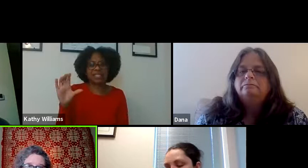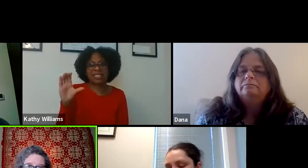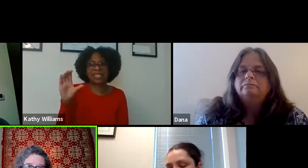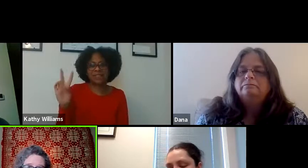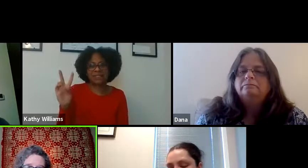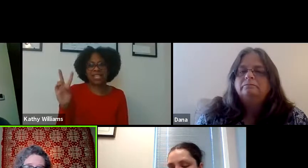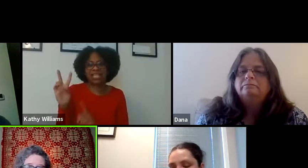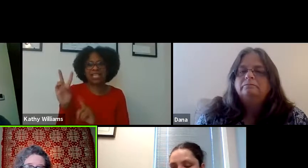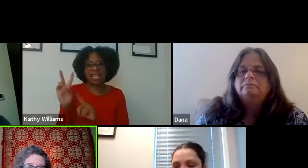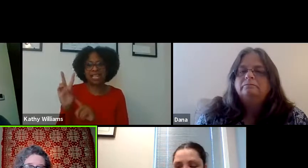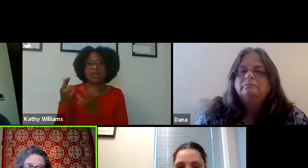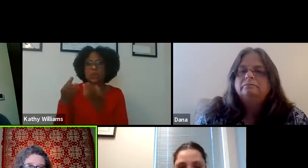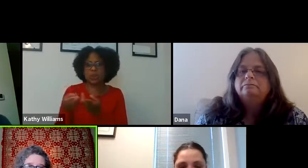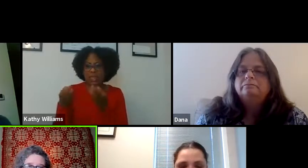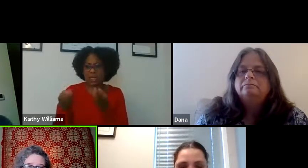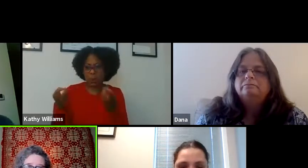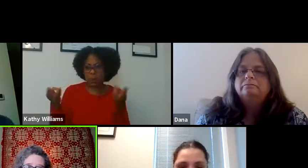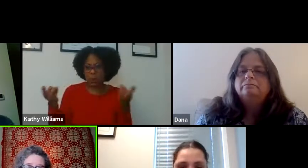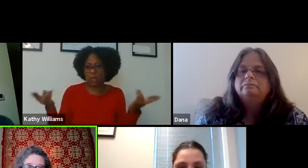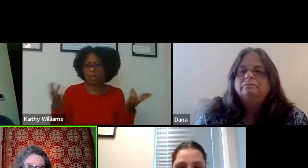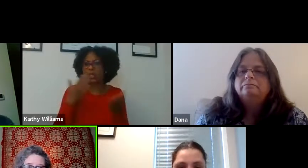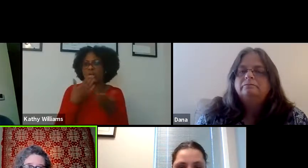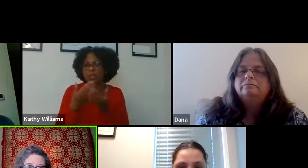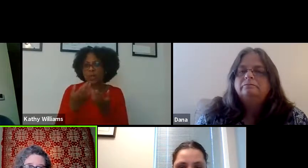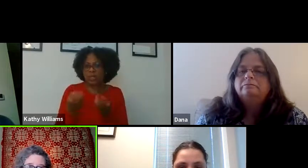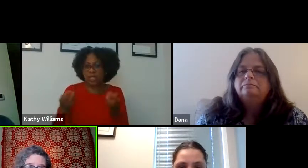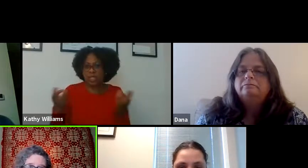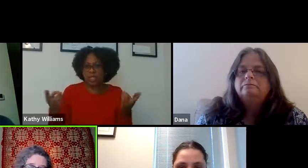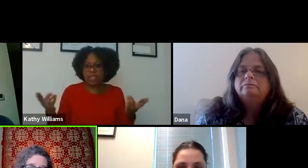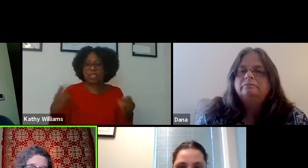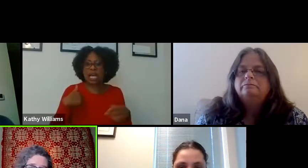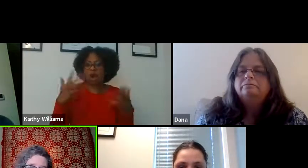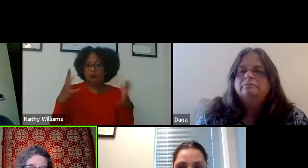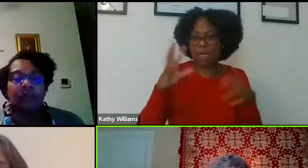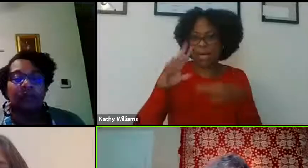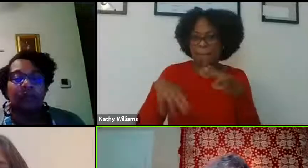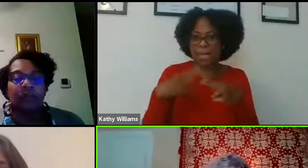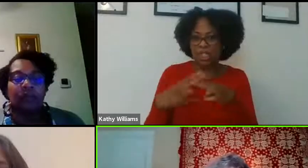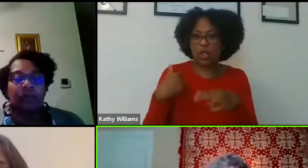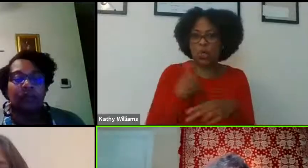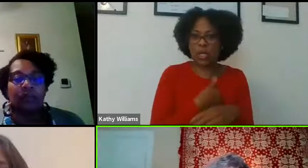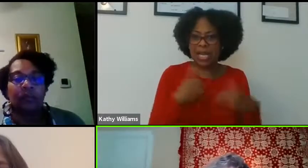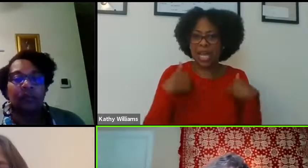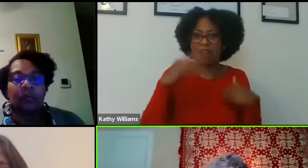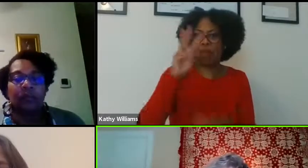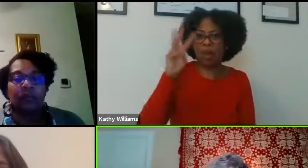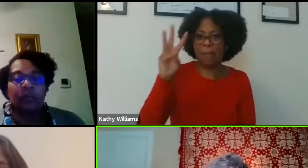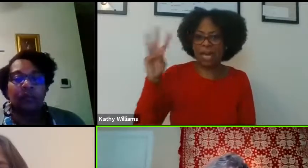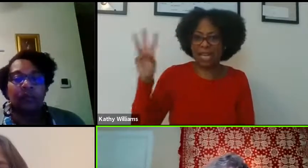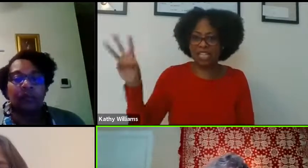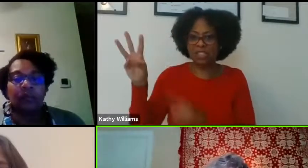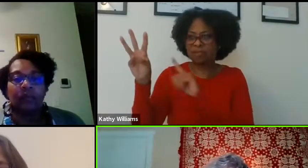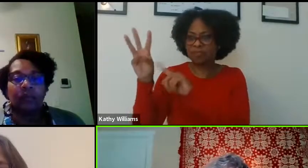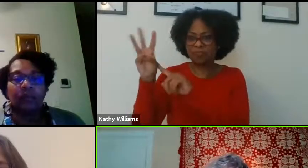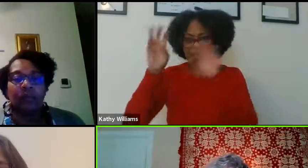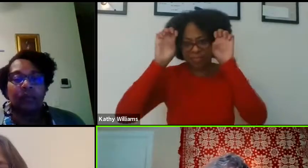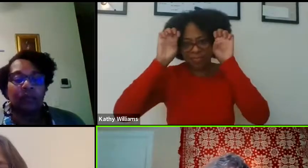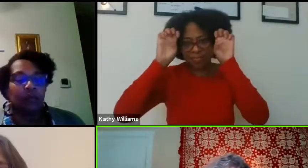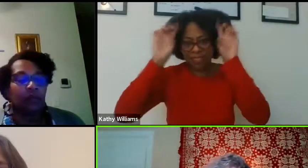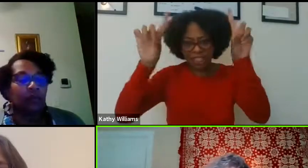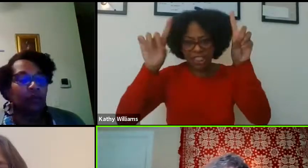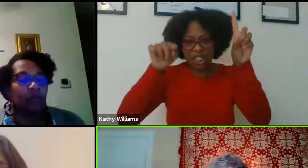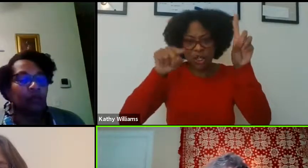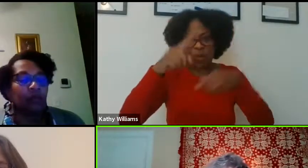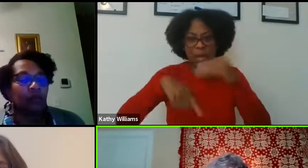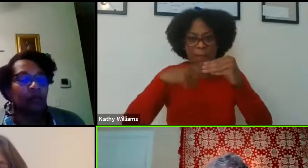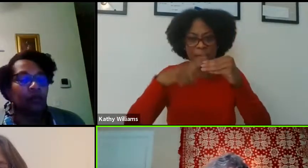a resource. As I've mentioned, we have our webpage, which educates you about the process. And so you